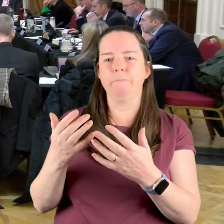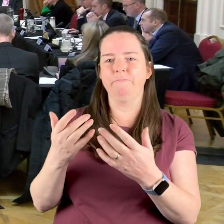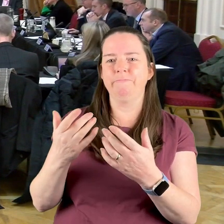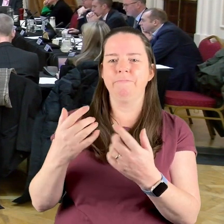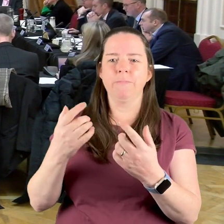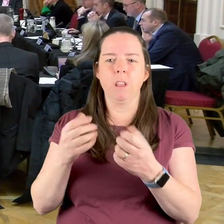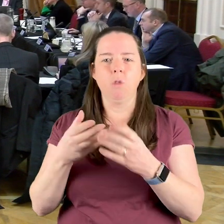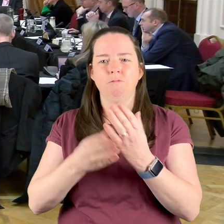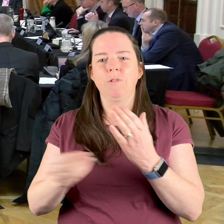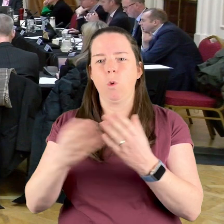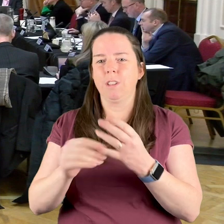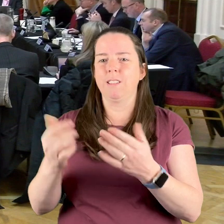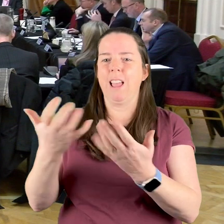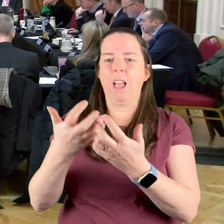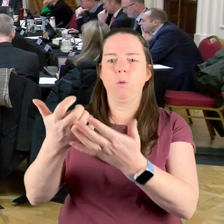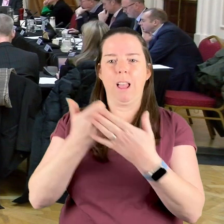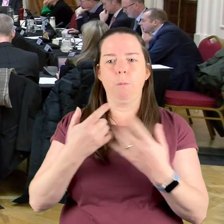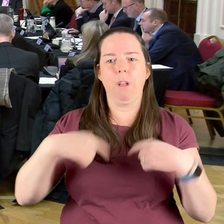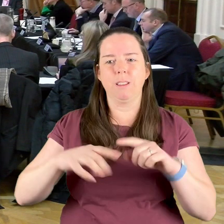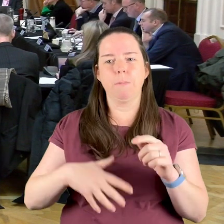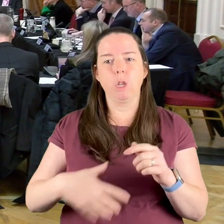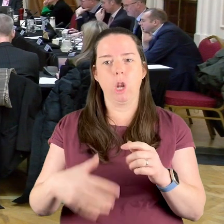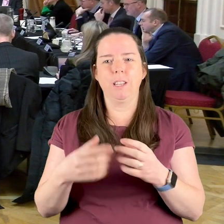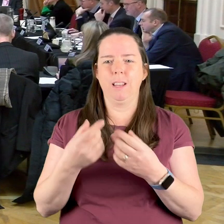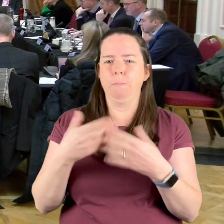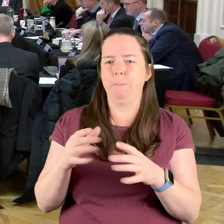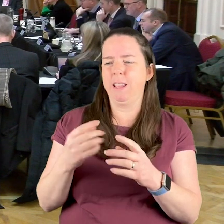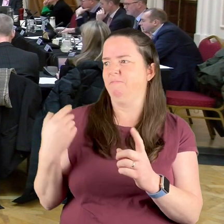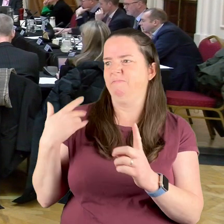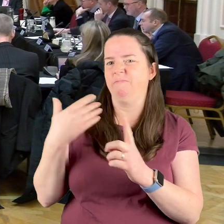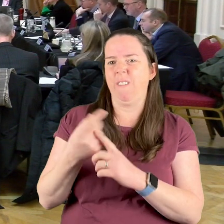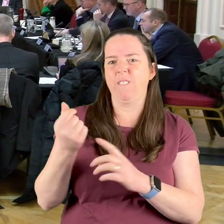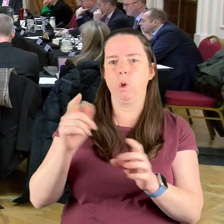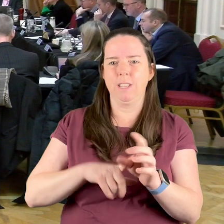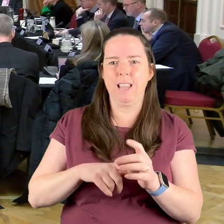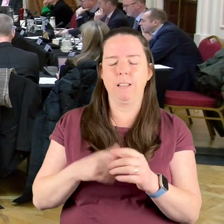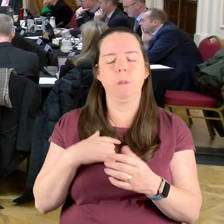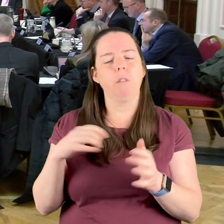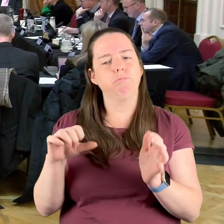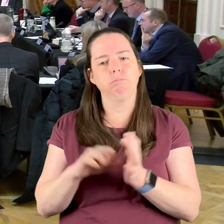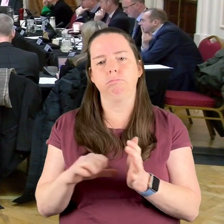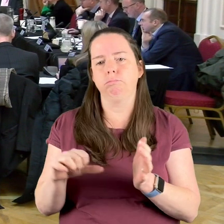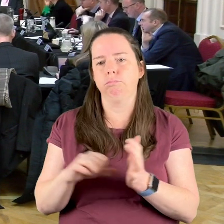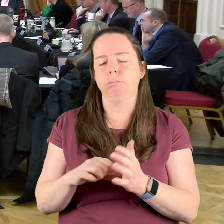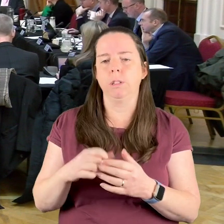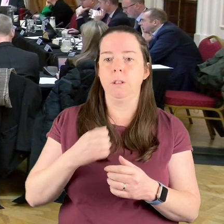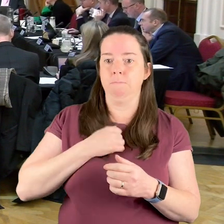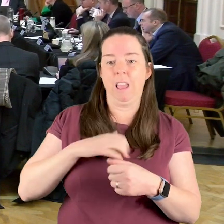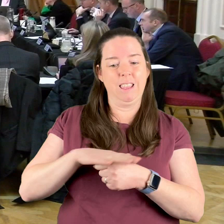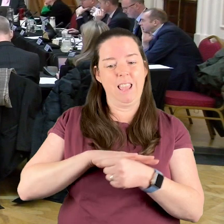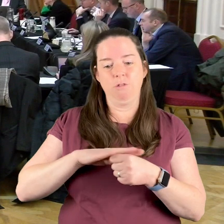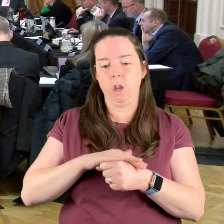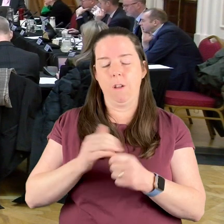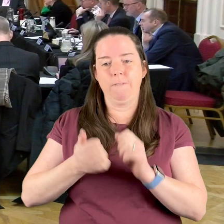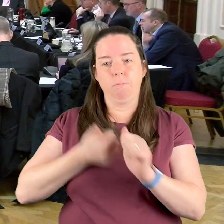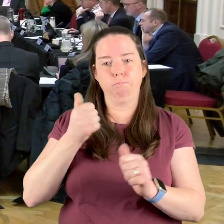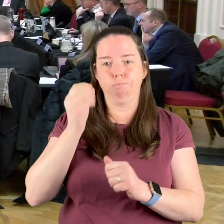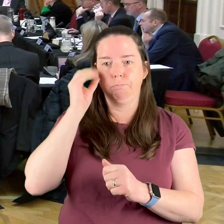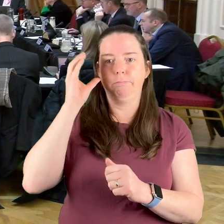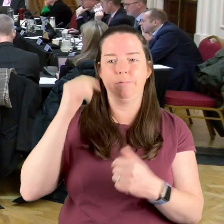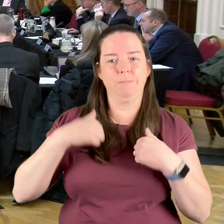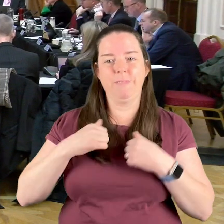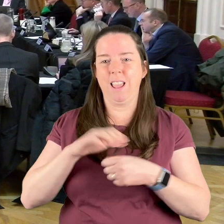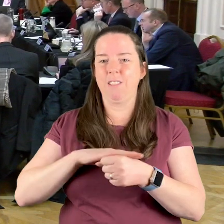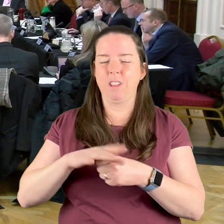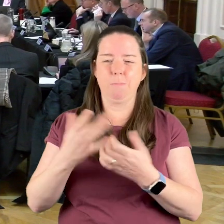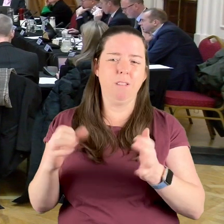maternity, and that has been going on for a few years now. And actually, with the state of maternity, it's still really hard. Personally,